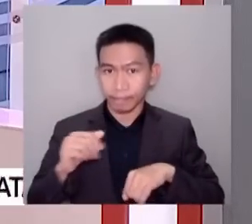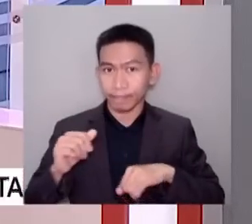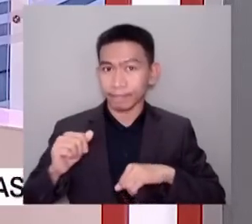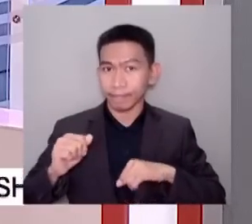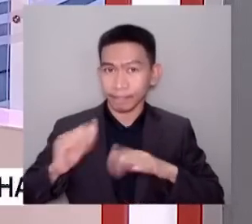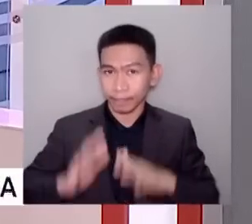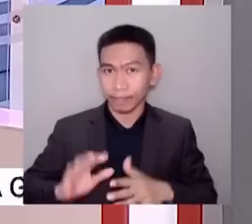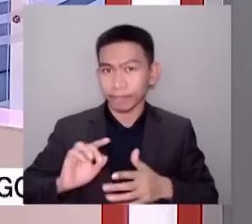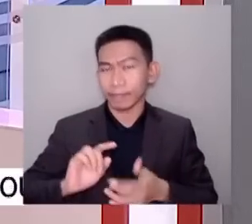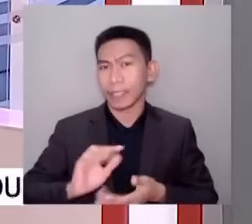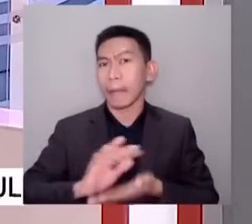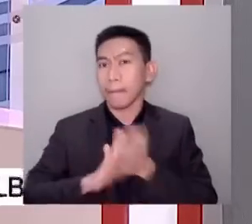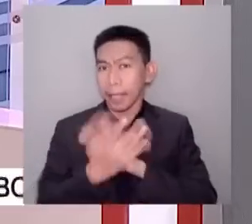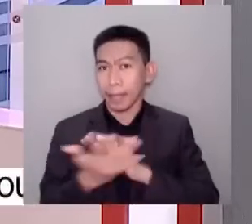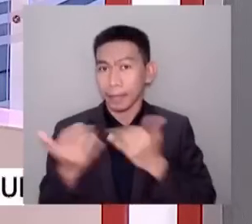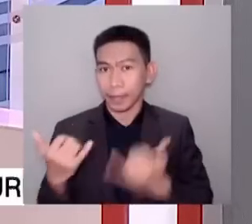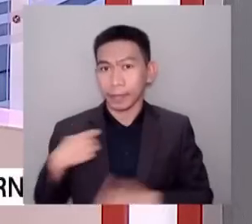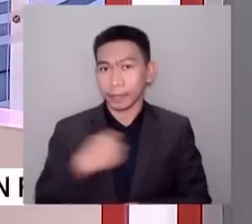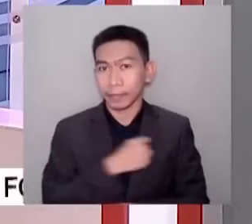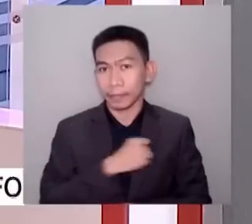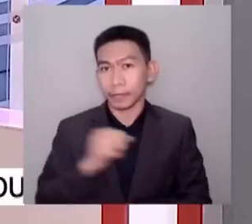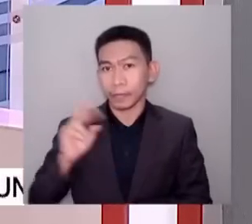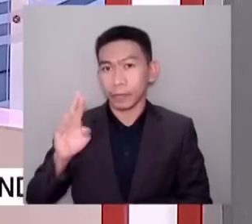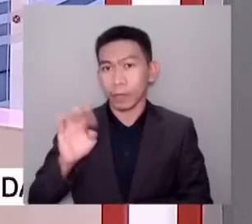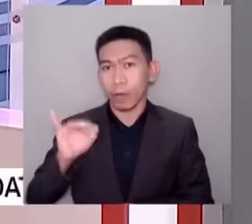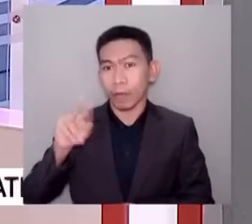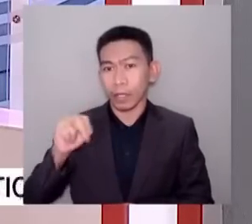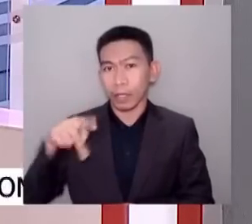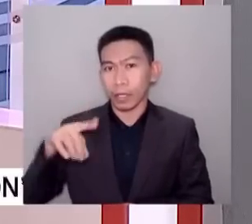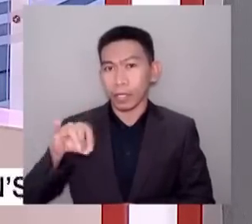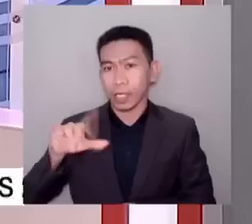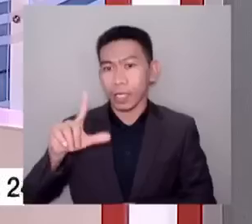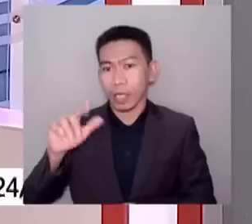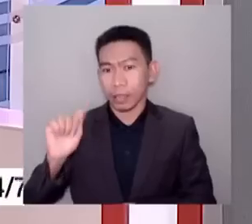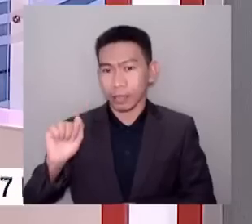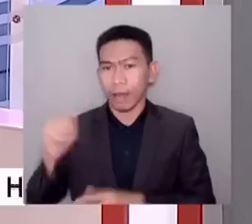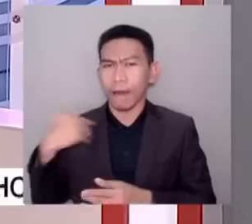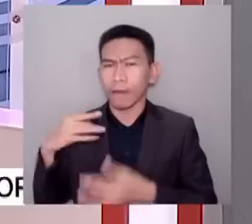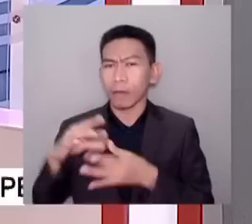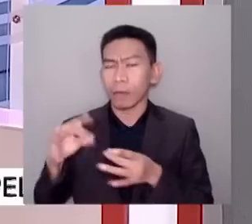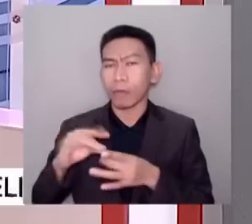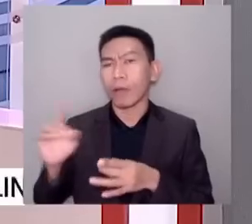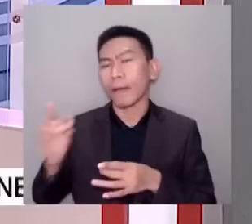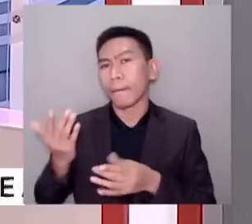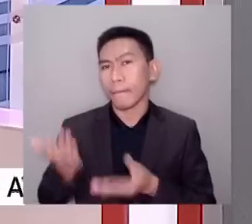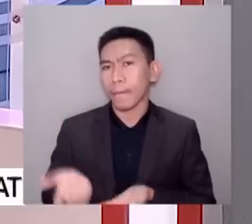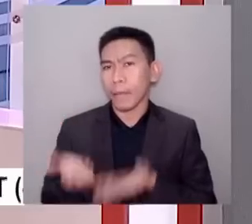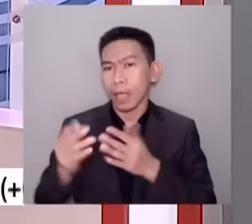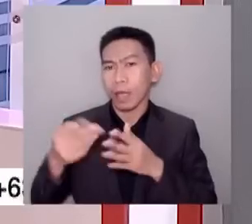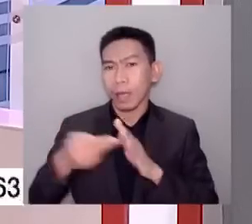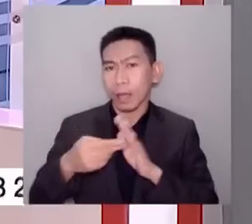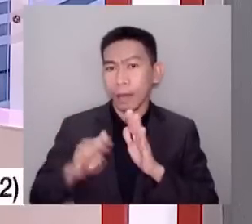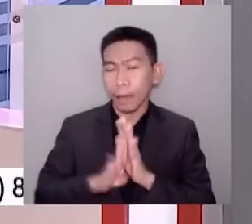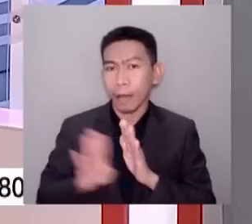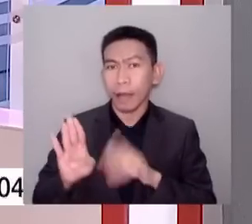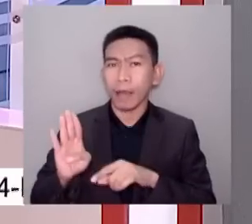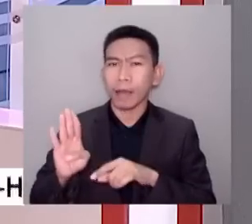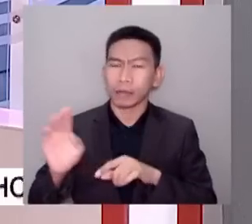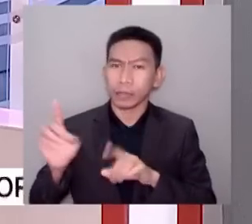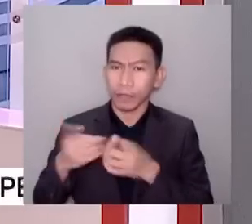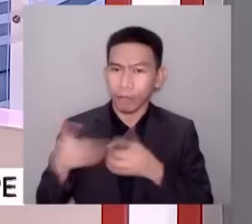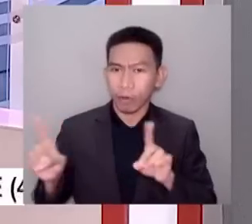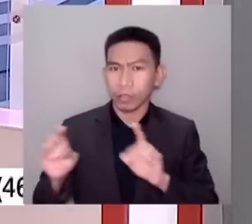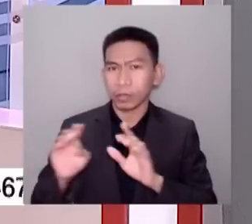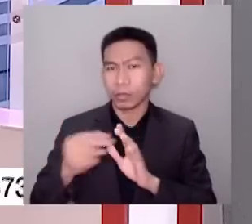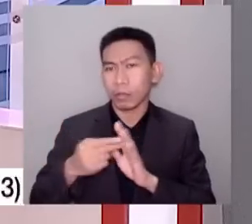actor-turned-senator Robin Padilla backs divorce in the Philippines. He says his divorce bill will protect families from failed marriages. Our very own